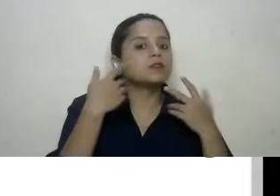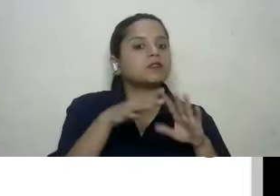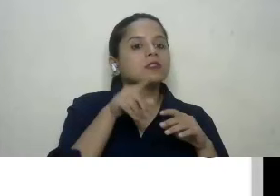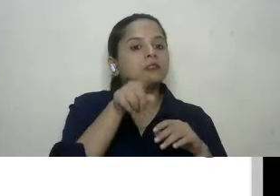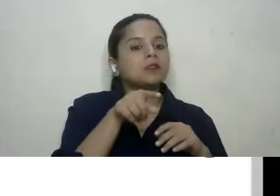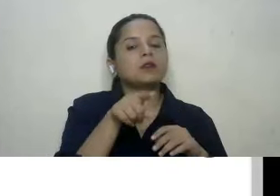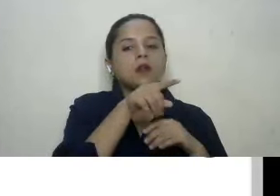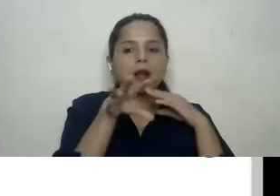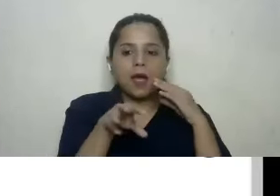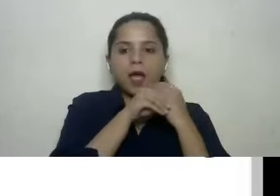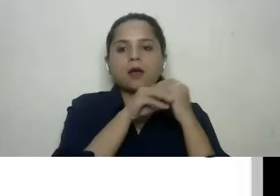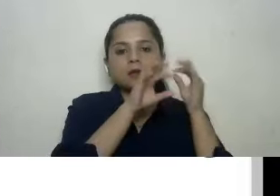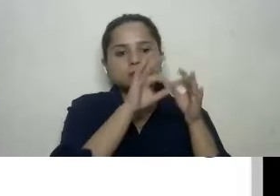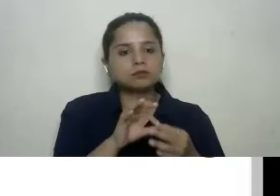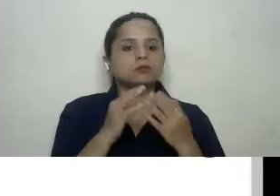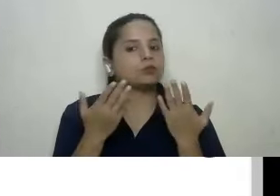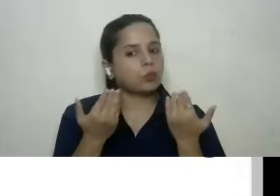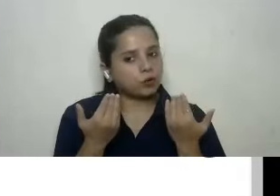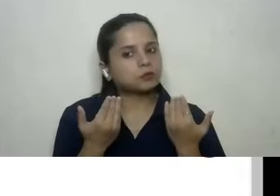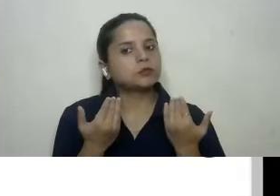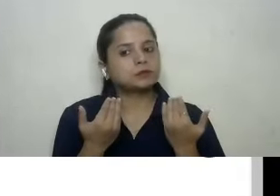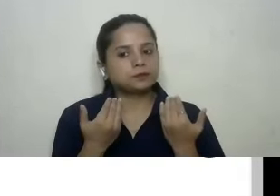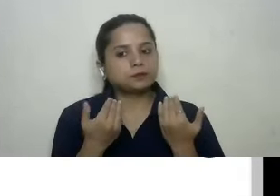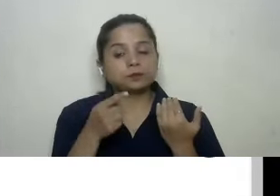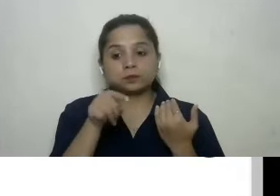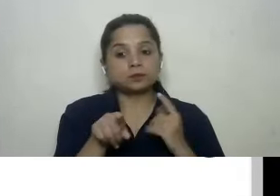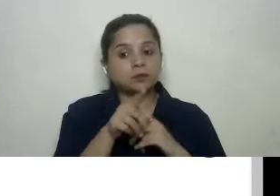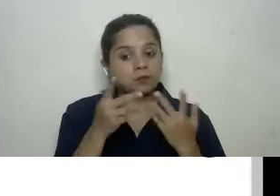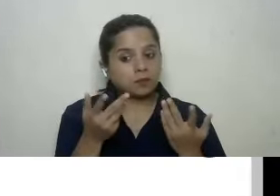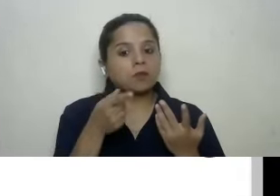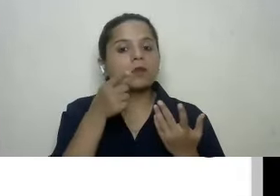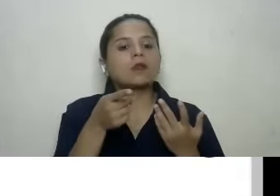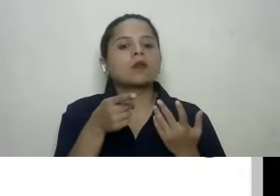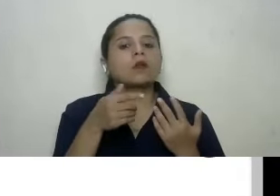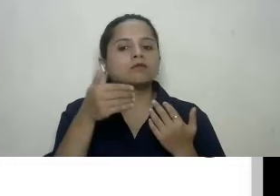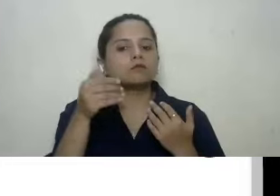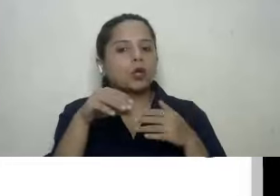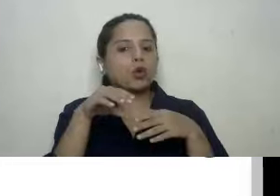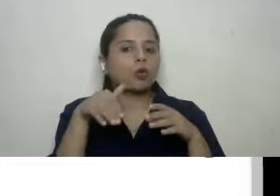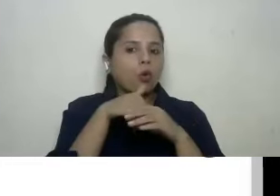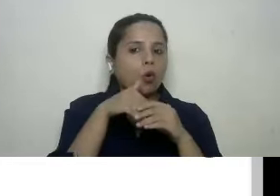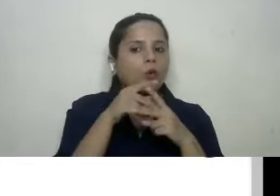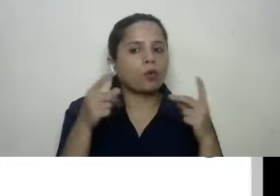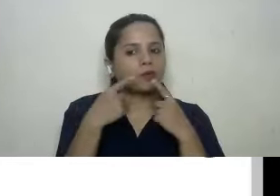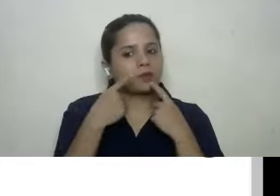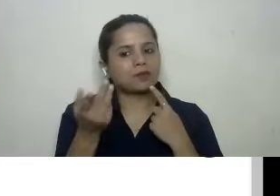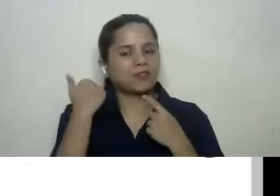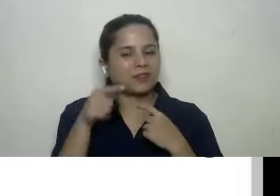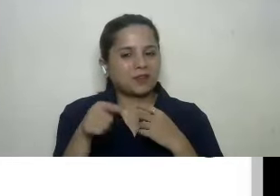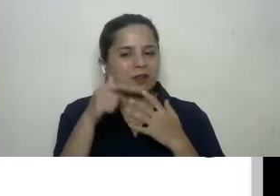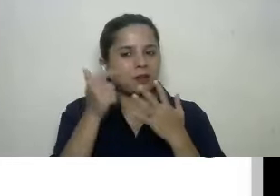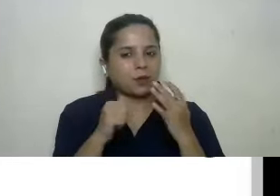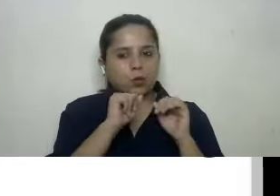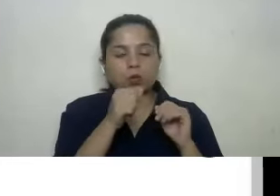to that conversation, right? So that is what it maintains context was talking about as one of the features, a very